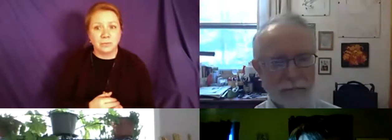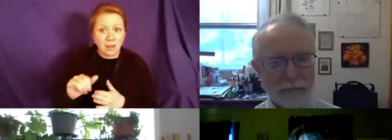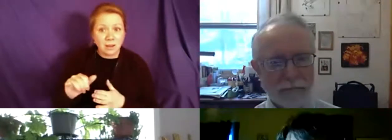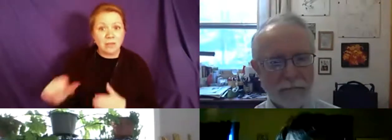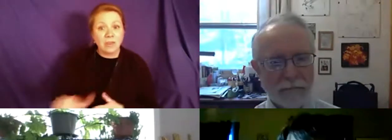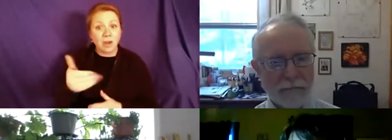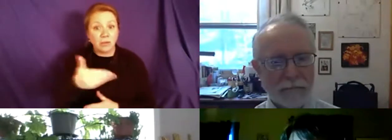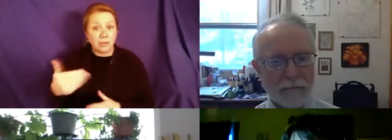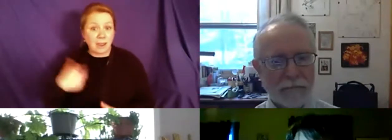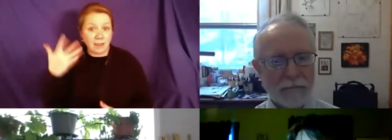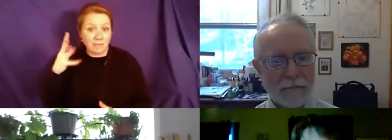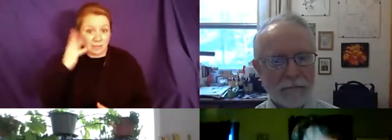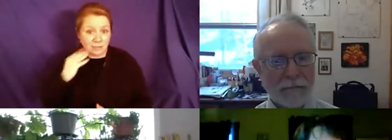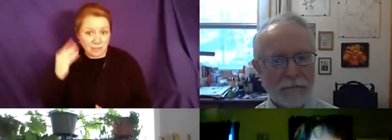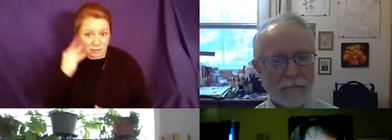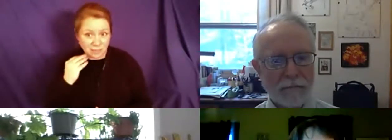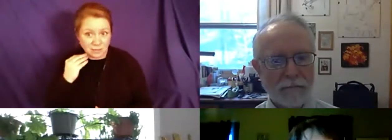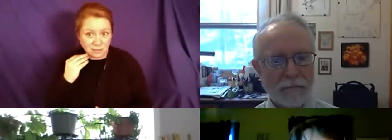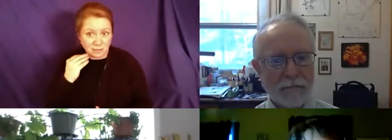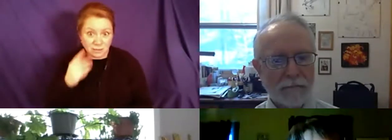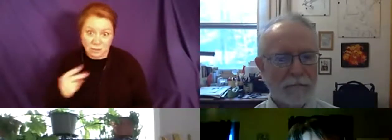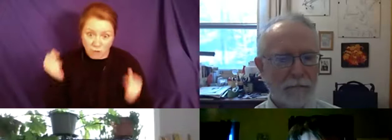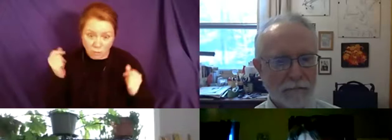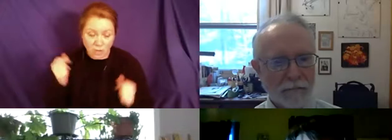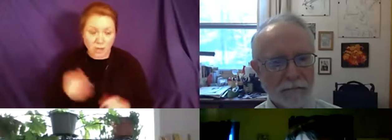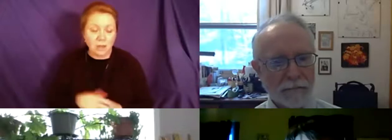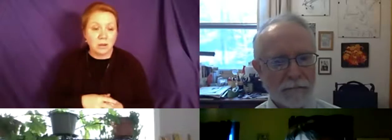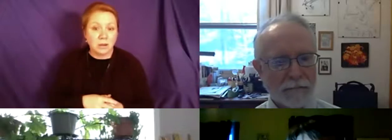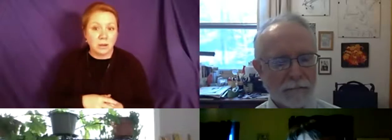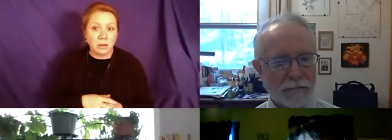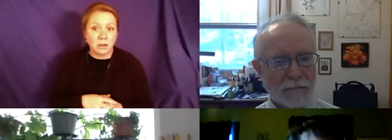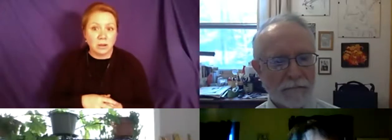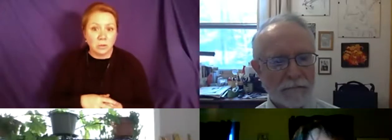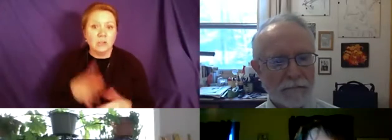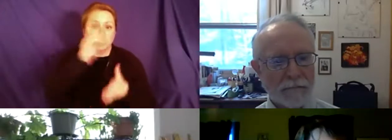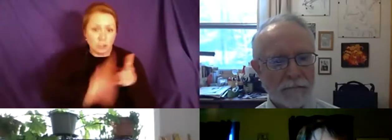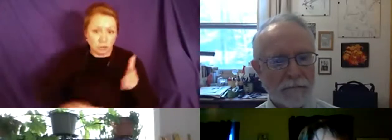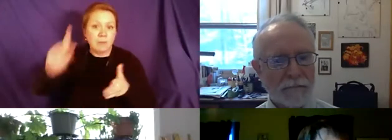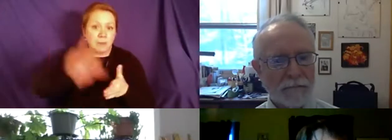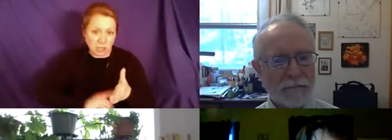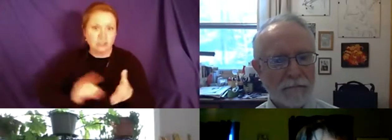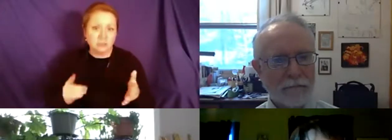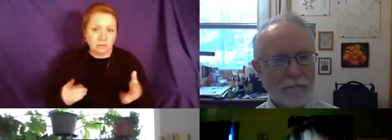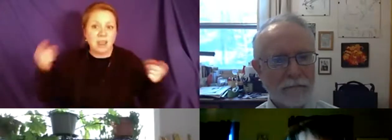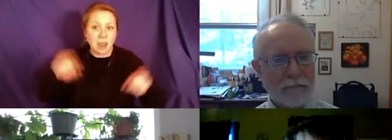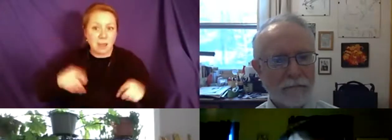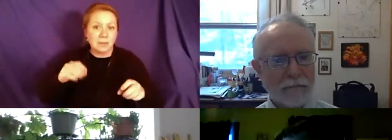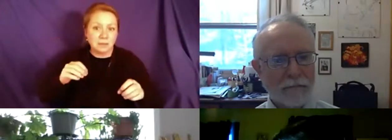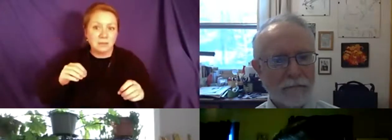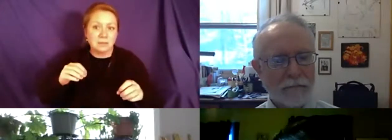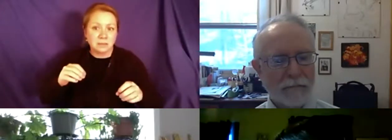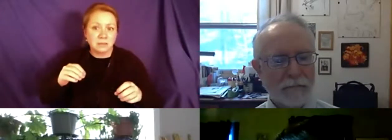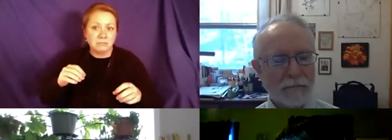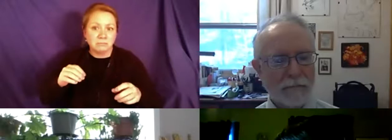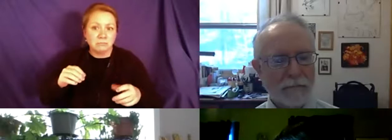the other thing I experienced pretty rapidly was the discrimination that existed on a more practical level in